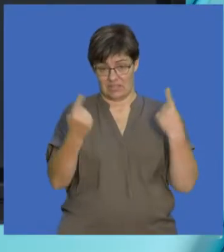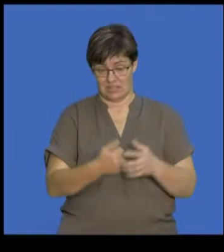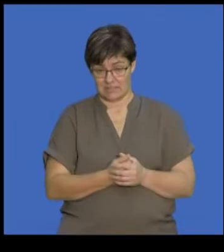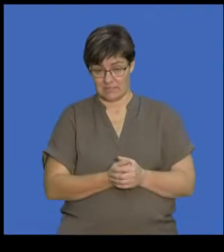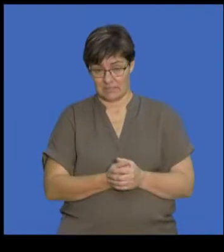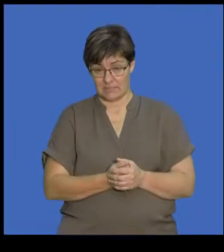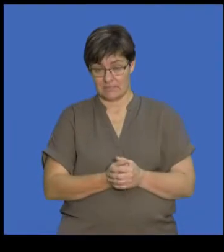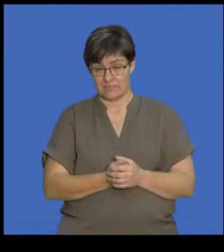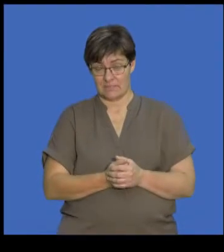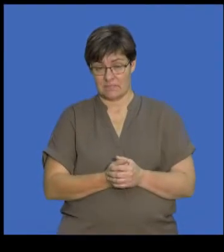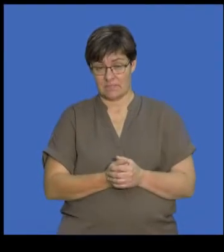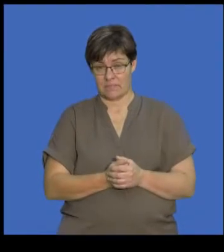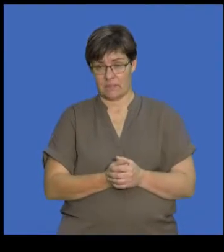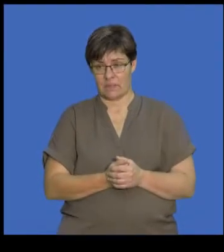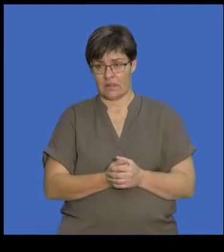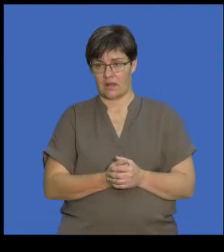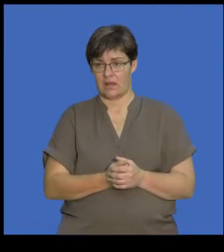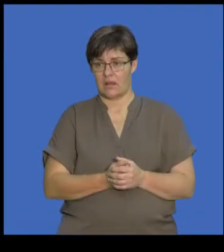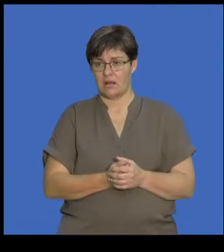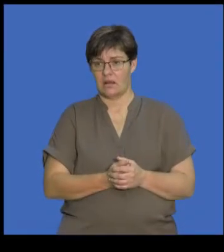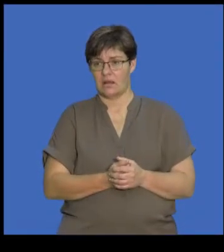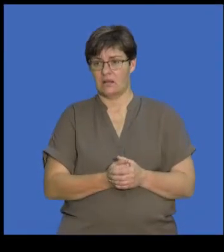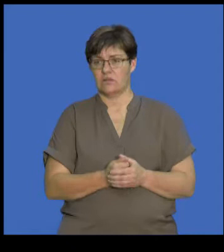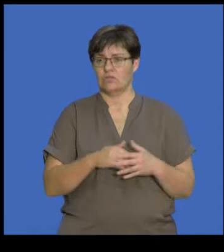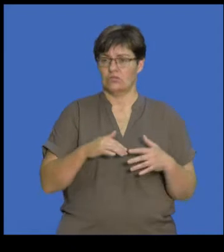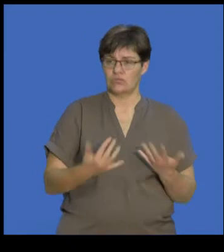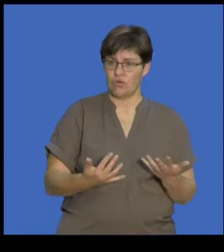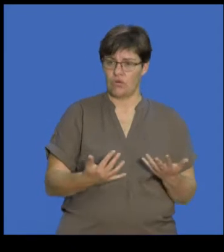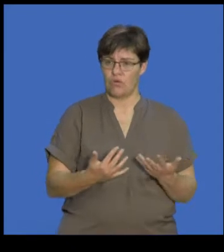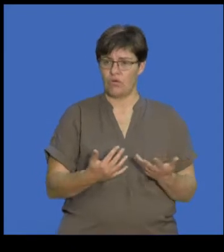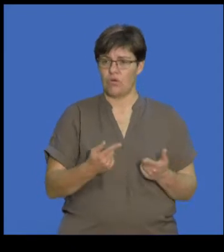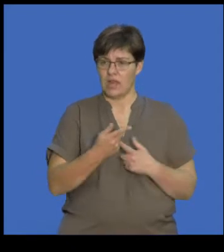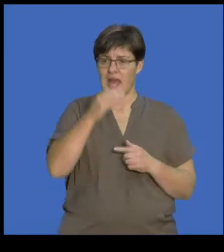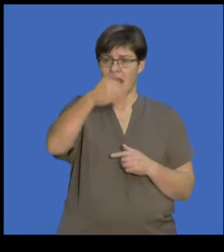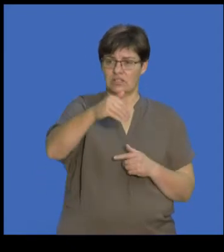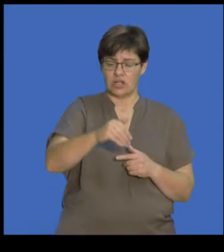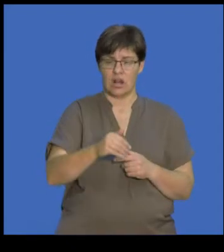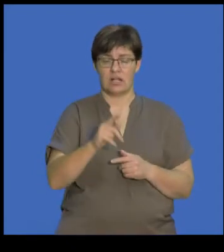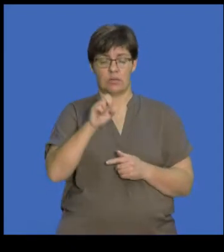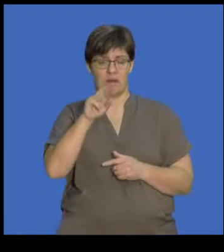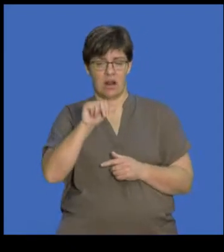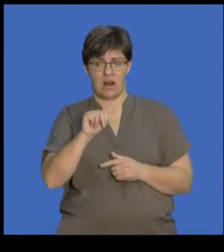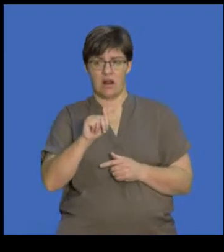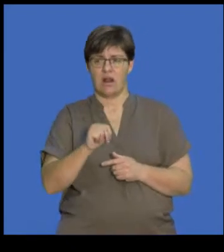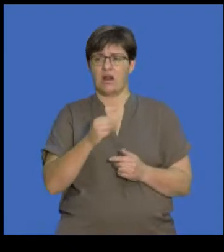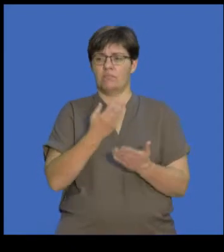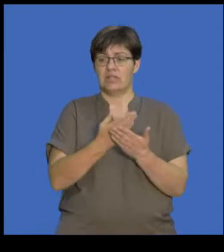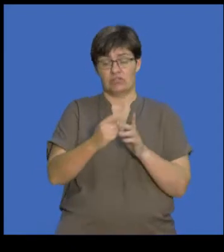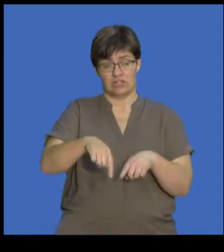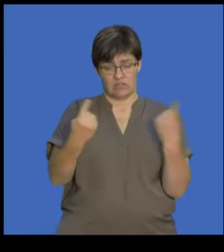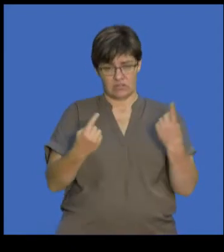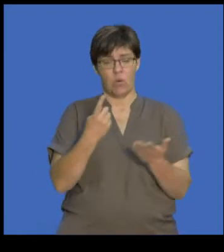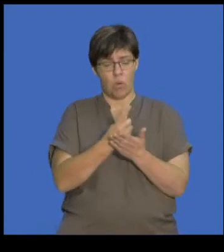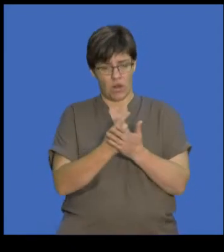Right. Now, so the external terminal potential difference is measured by a voltmeter connected across, always across